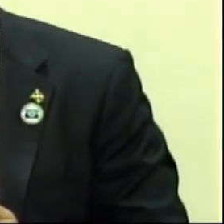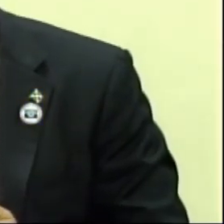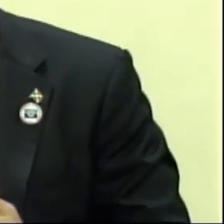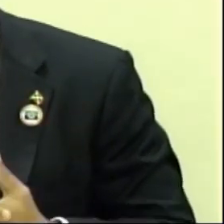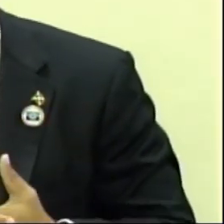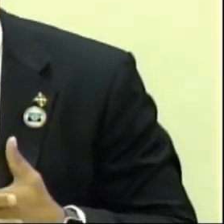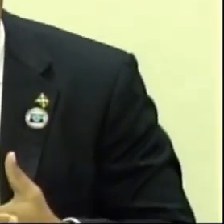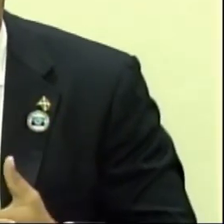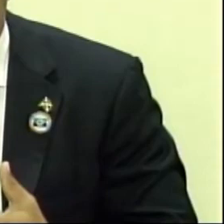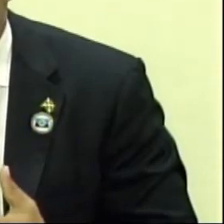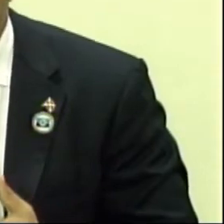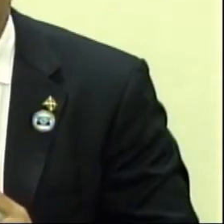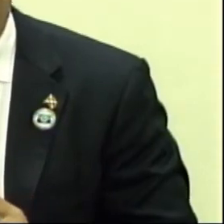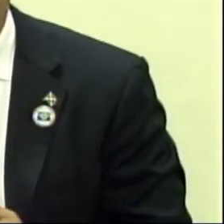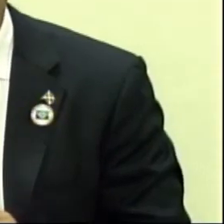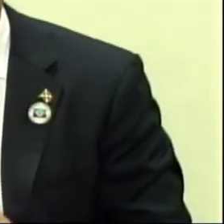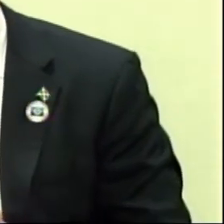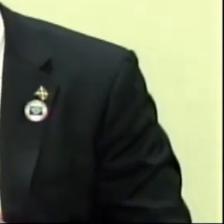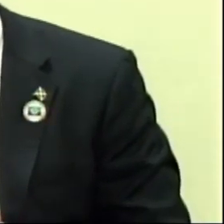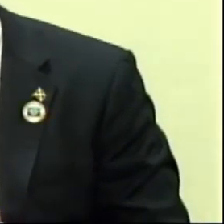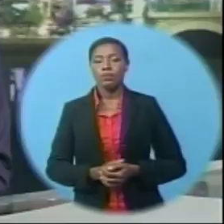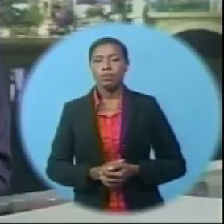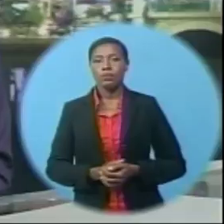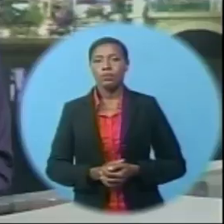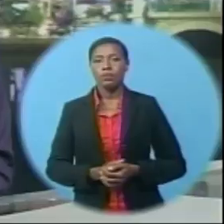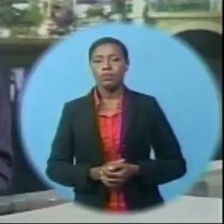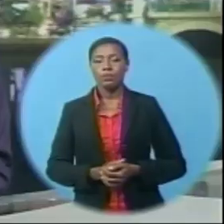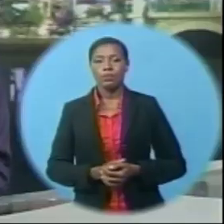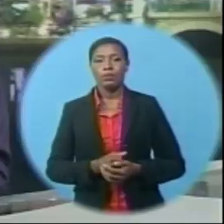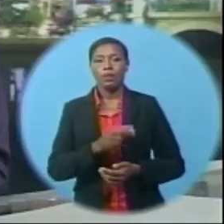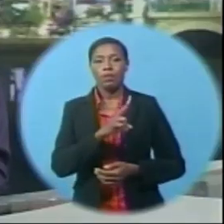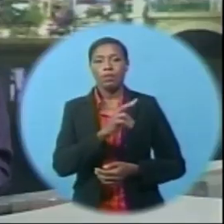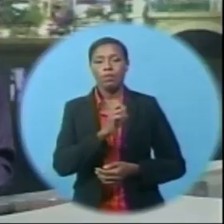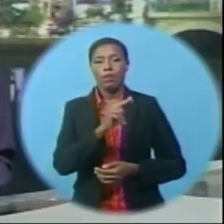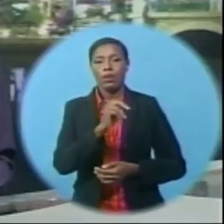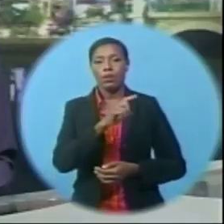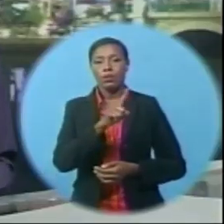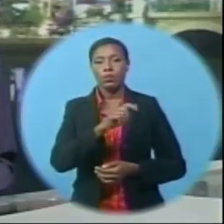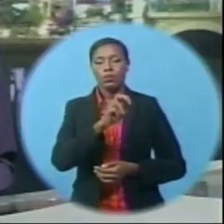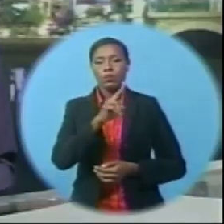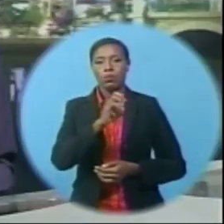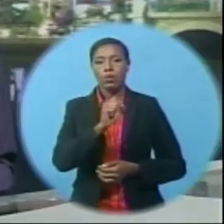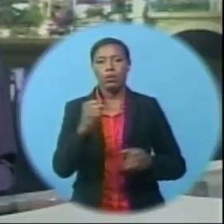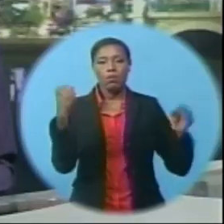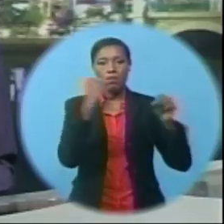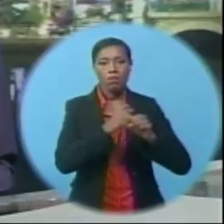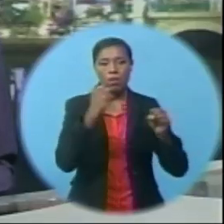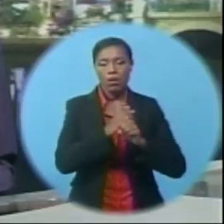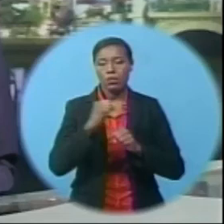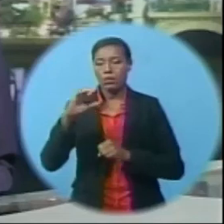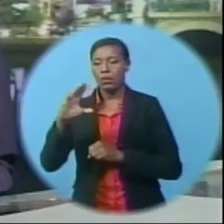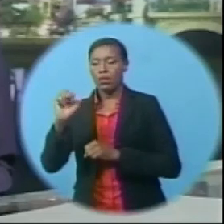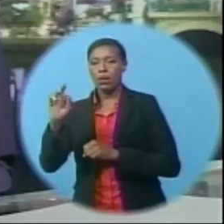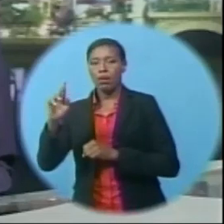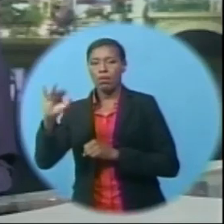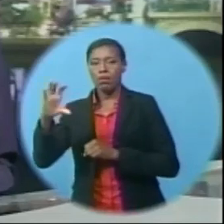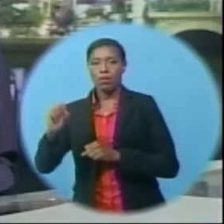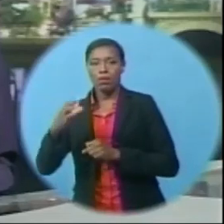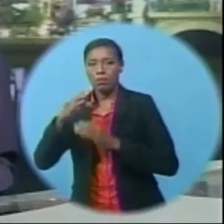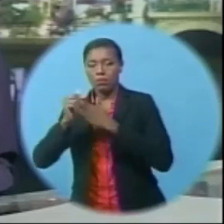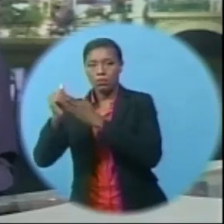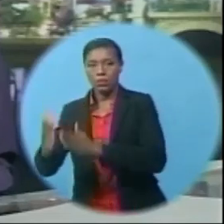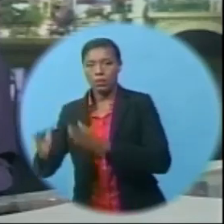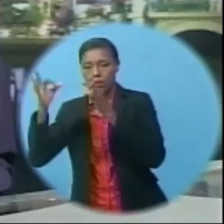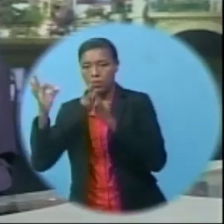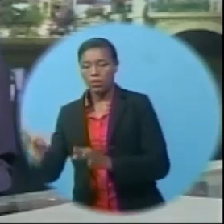agreed. And so this will become an agenda item. CARICOM leaders have moved to help end the violence in Venezuela.